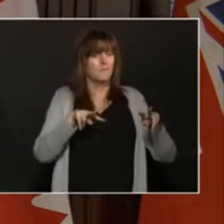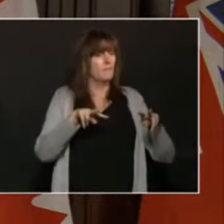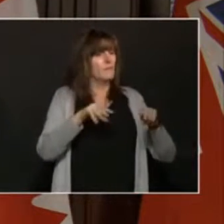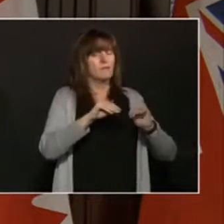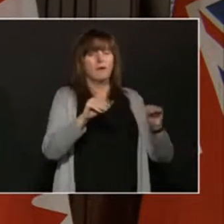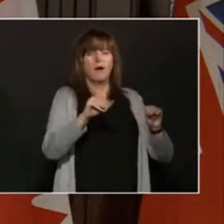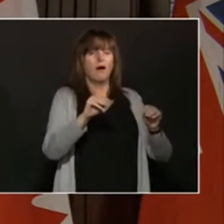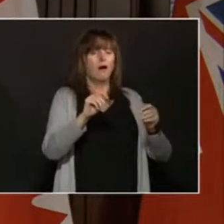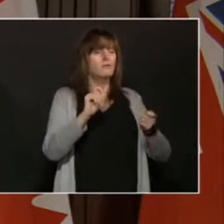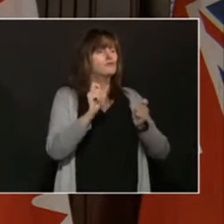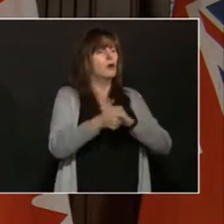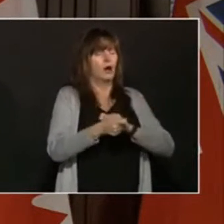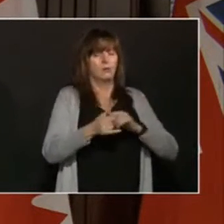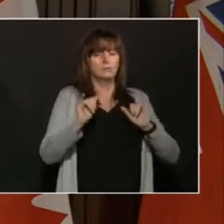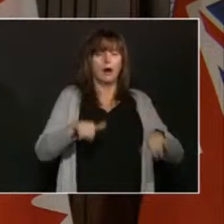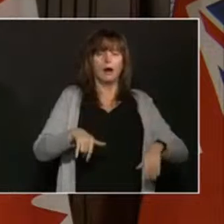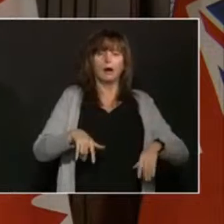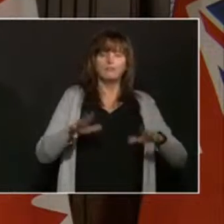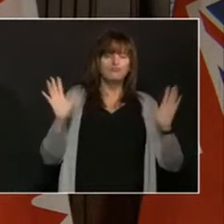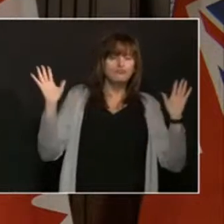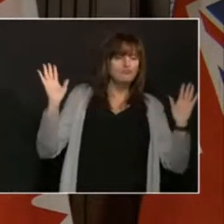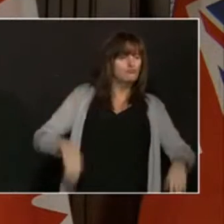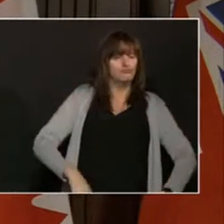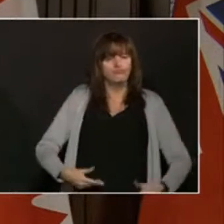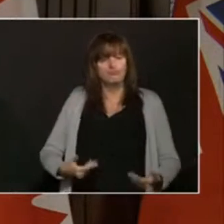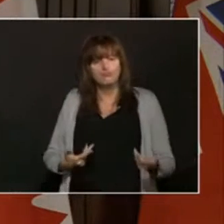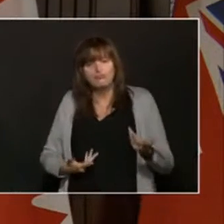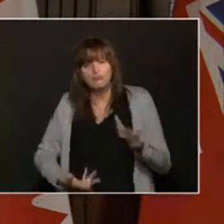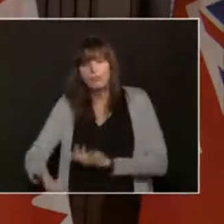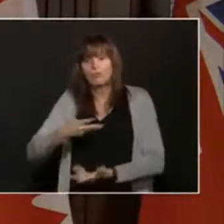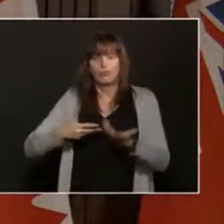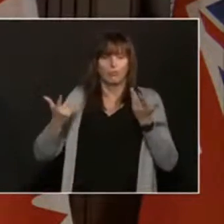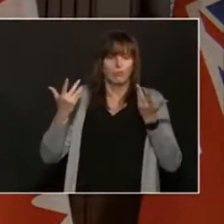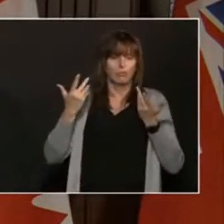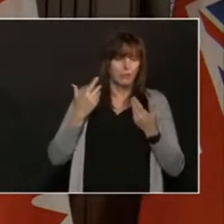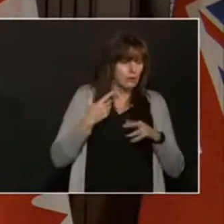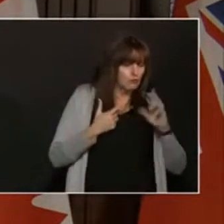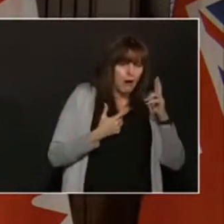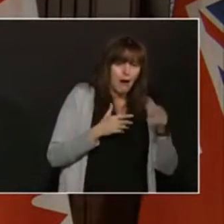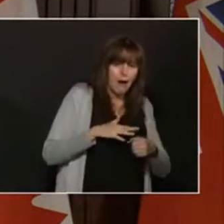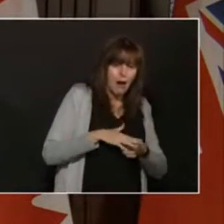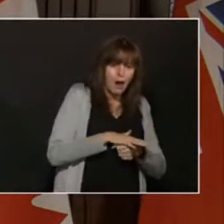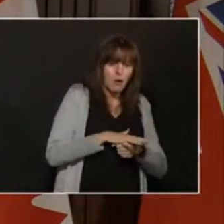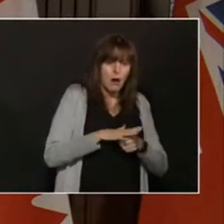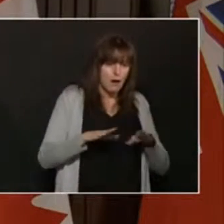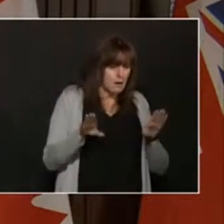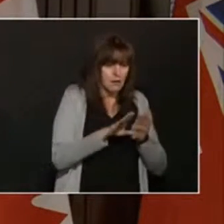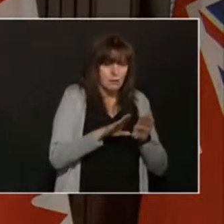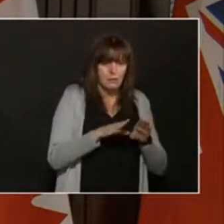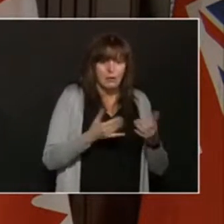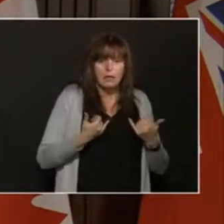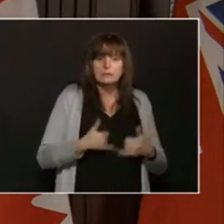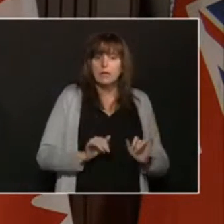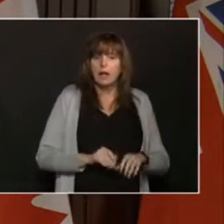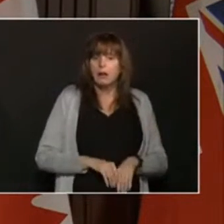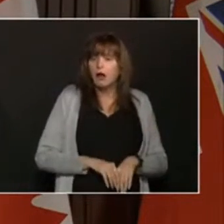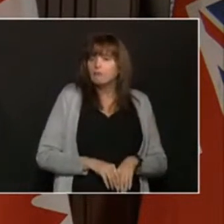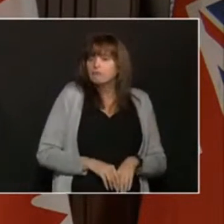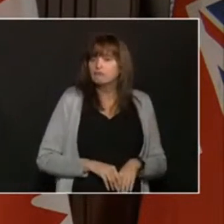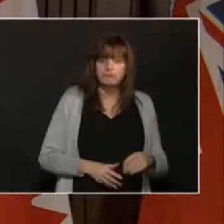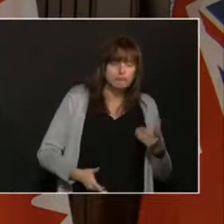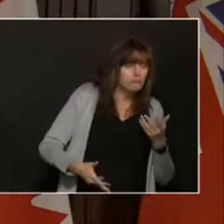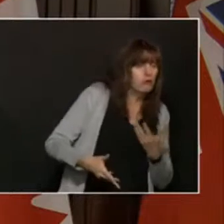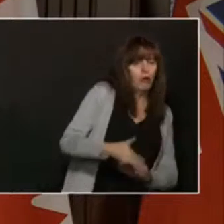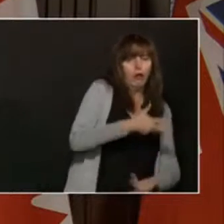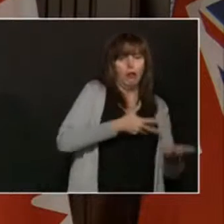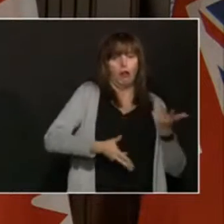a shutdown in the gray zones, people were still moving about. They were going to adjacent regions to